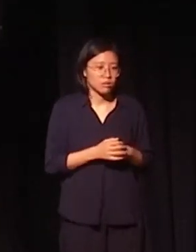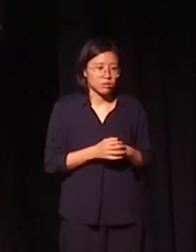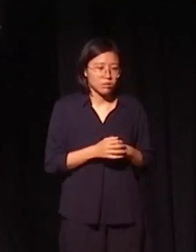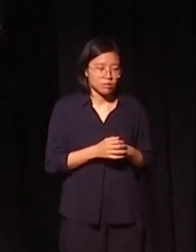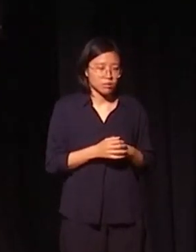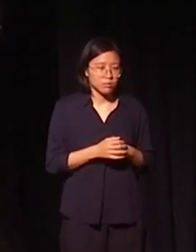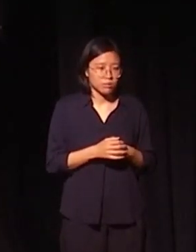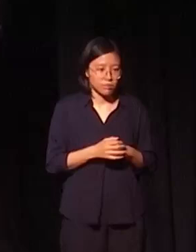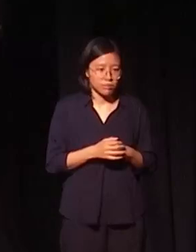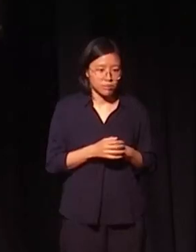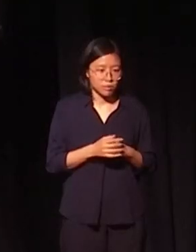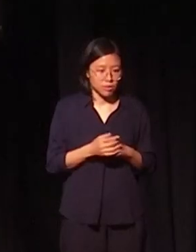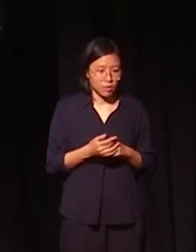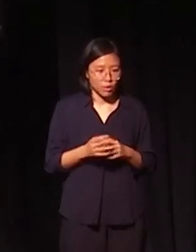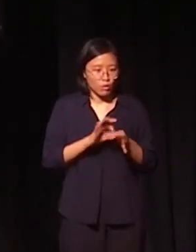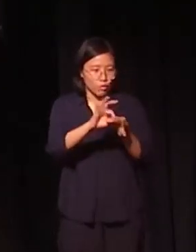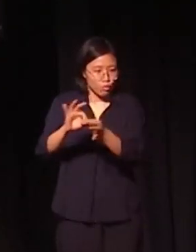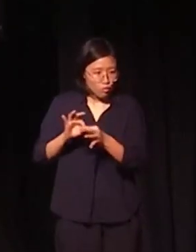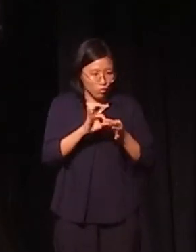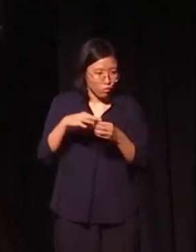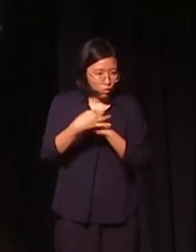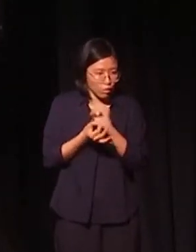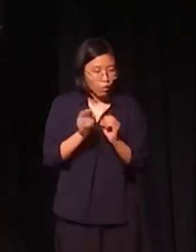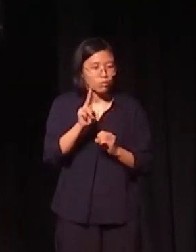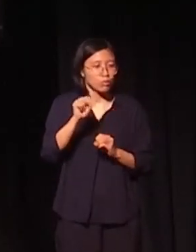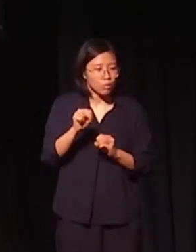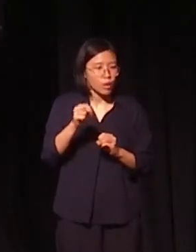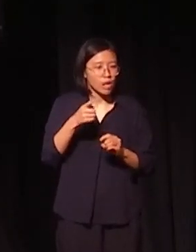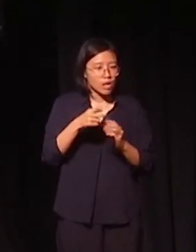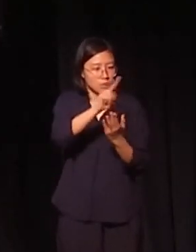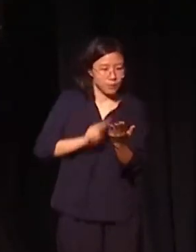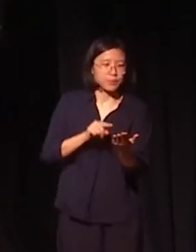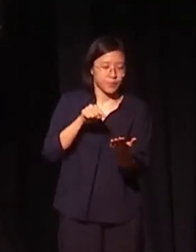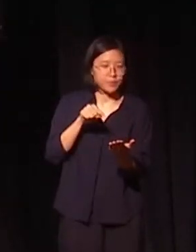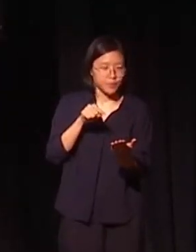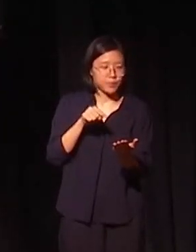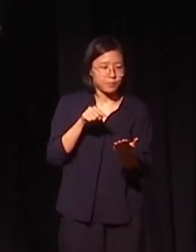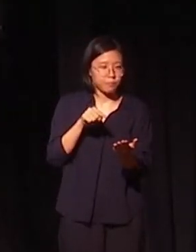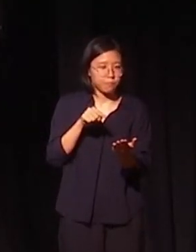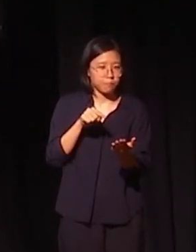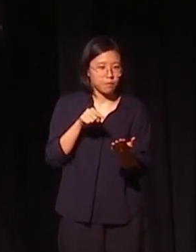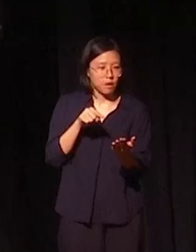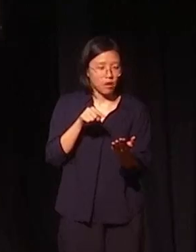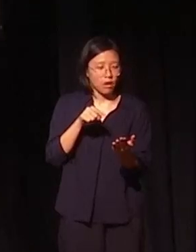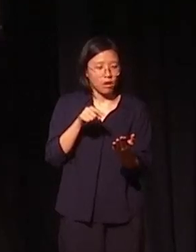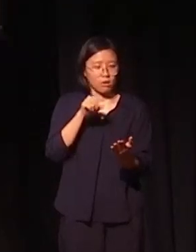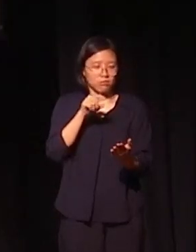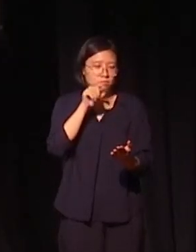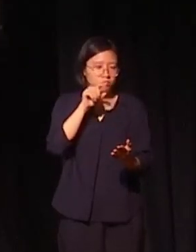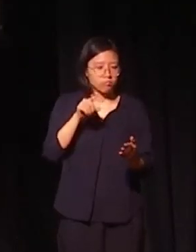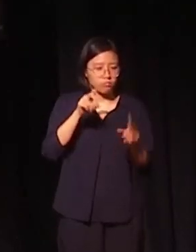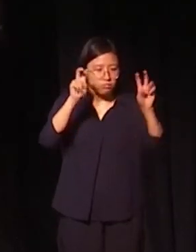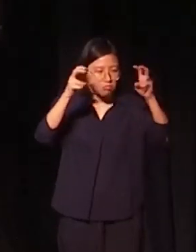And the United Nations Conventions on the Rights of People with Disabilities has many mentions of